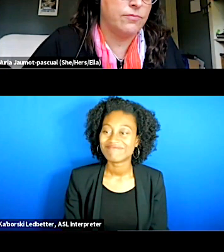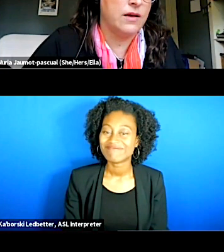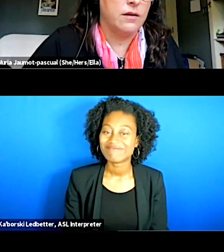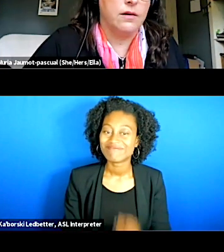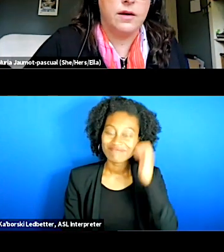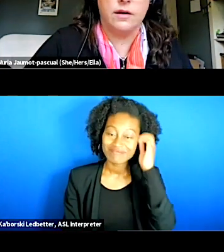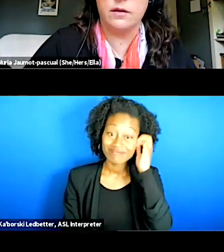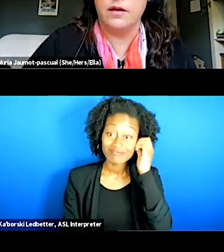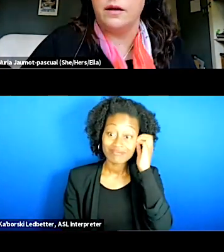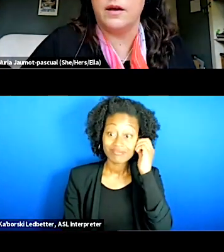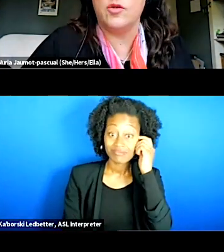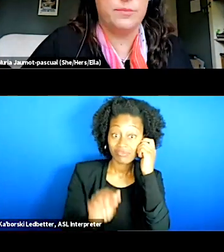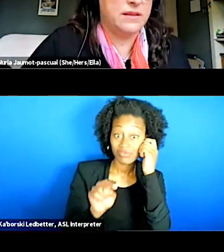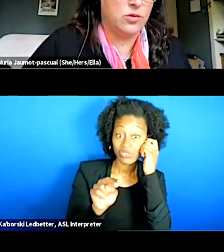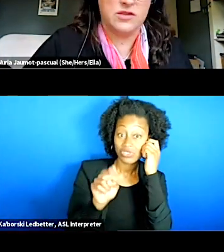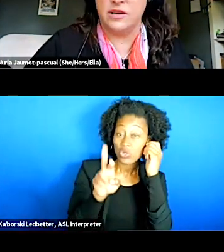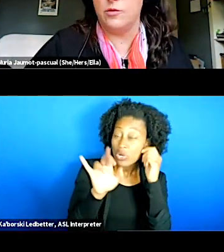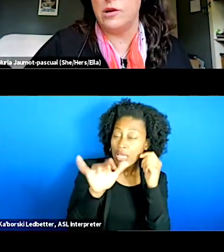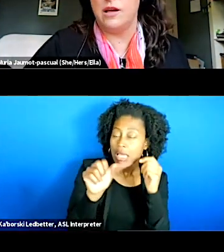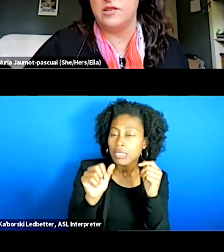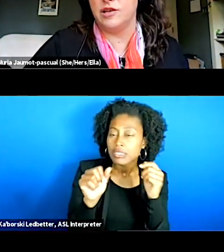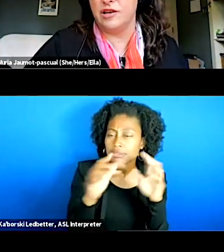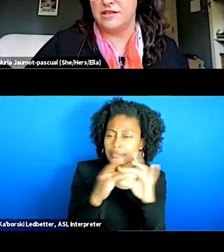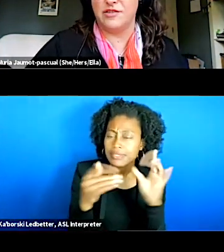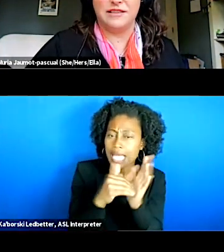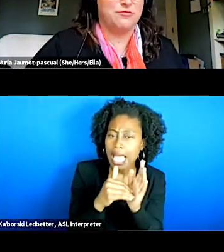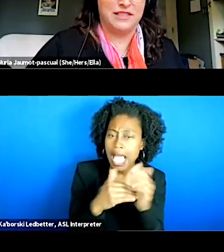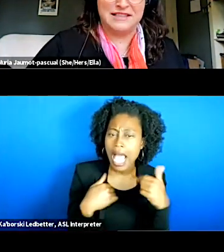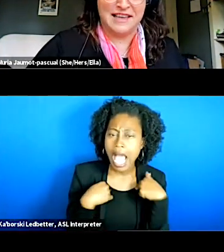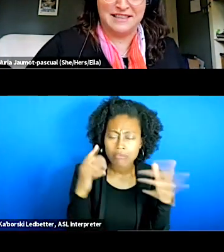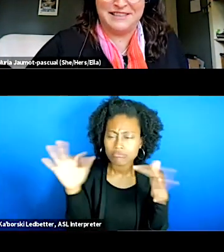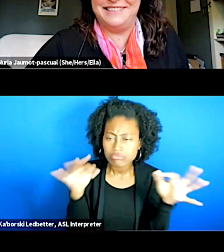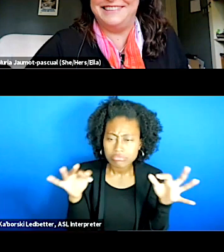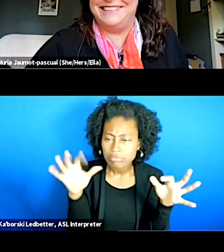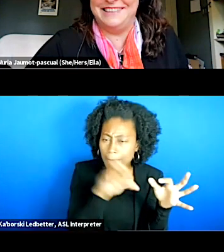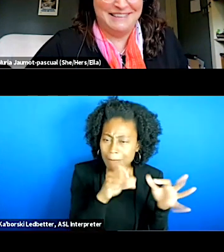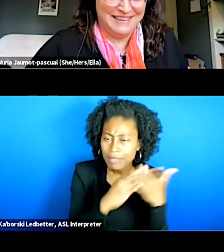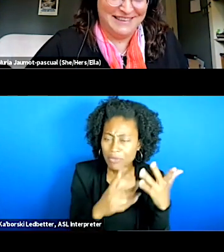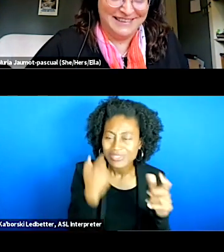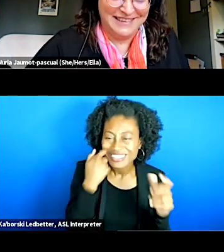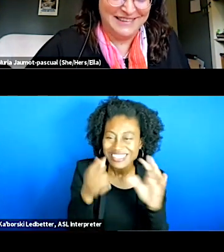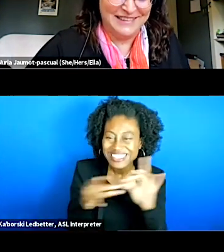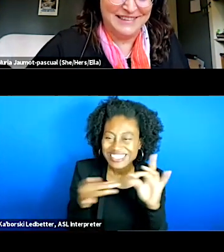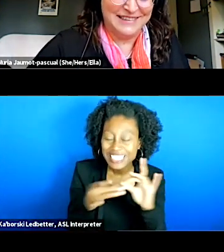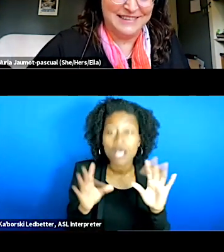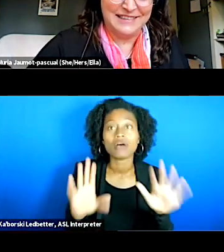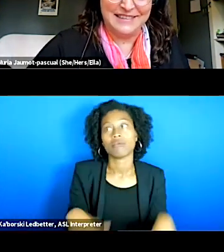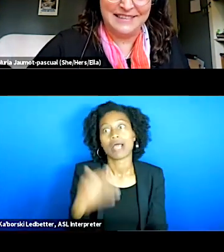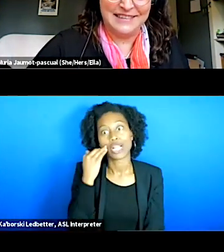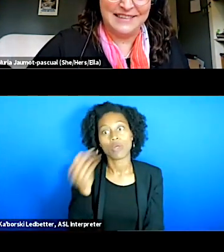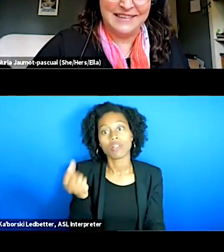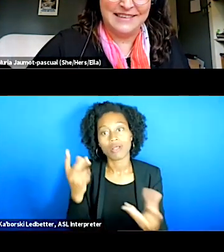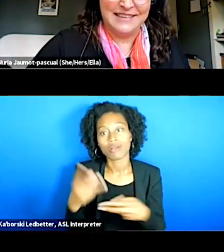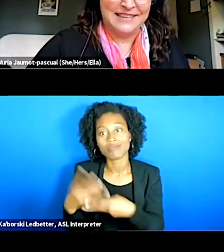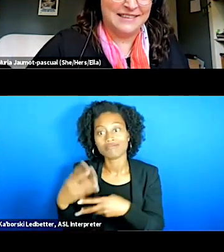Is that Mia, Nuria? Can you repeat the question? I actually got distracted. Oh, no. Okay. So, no, there have been a lot of different questions come up about.